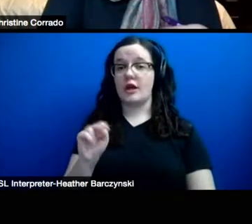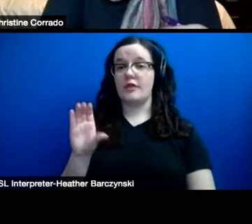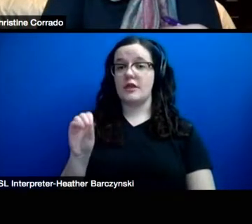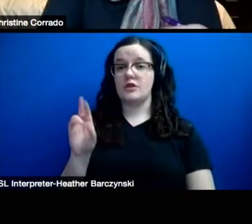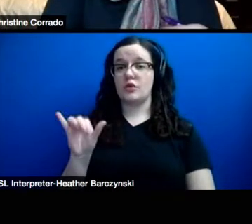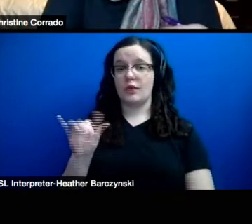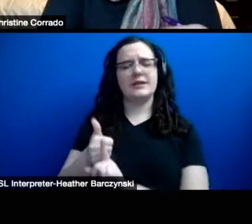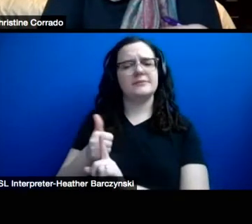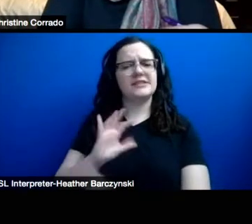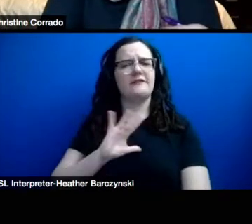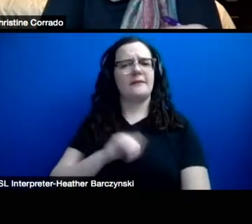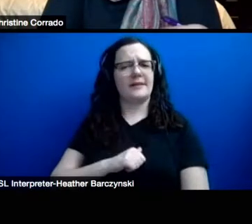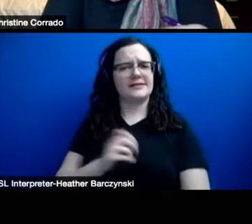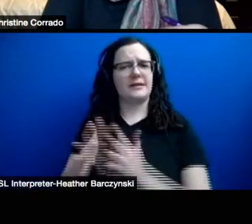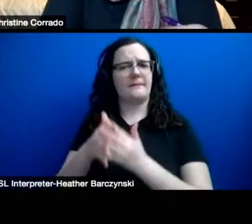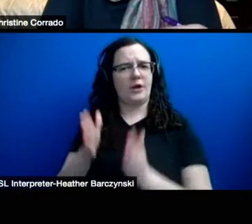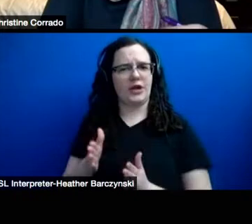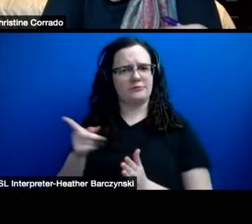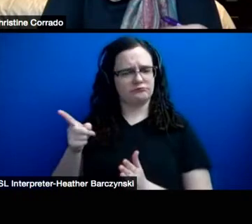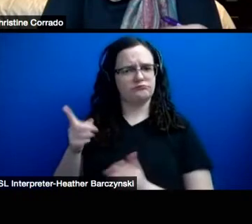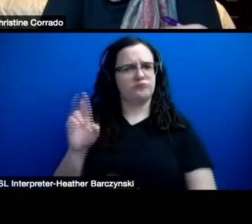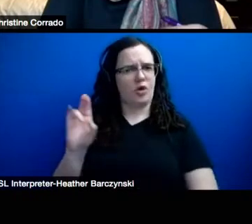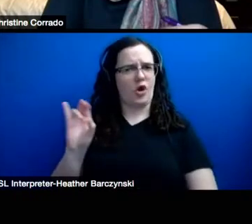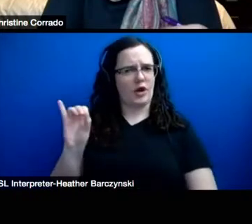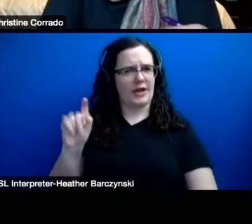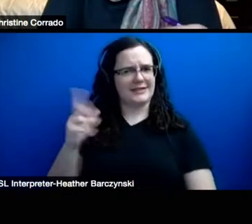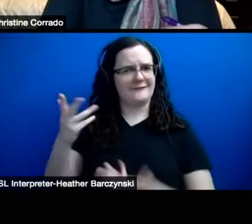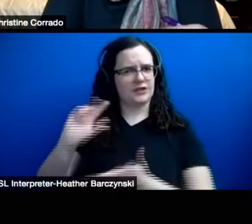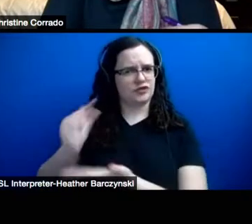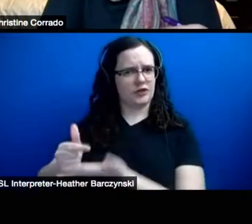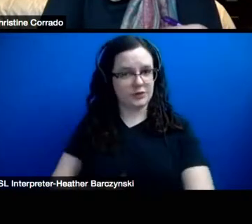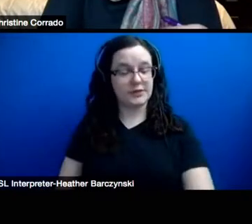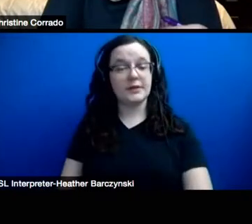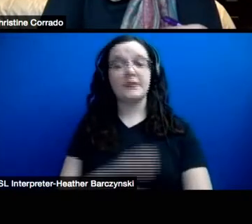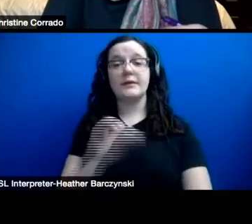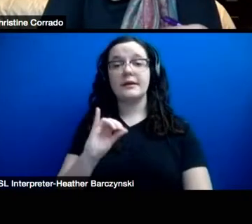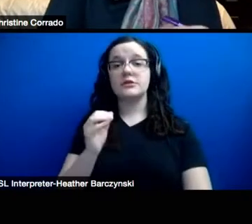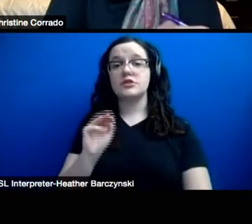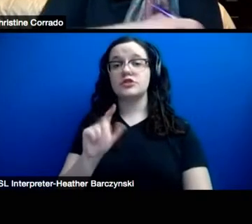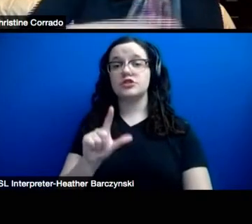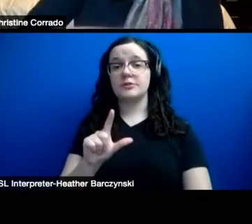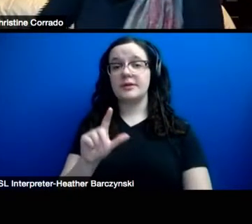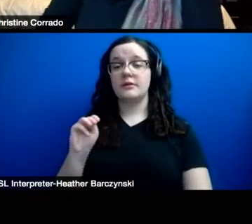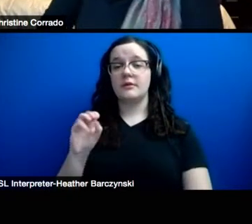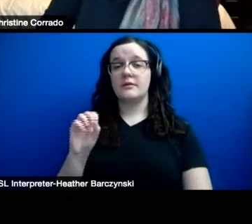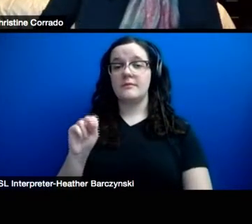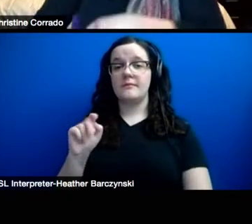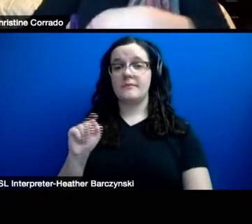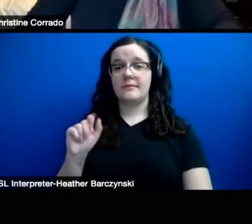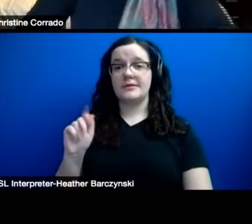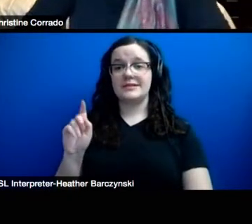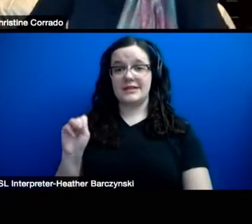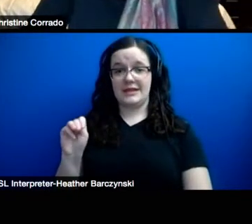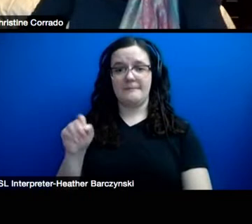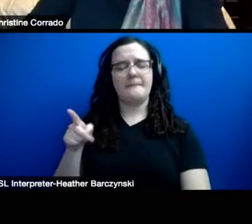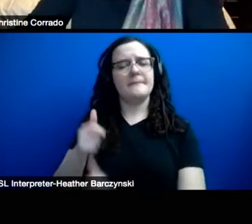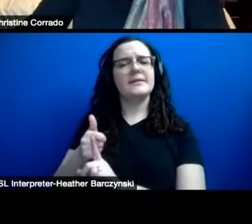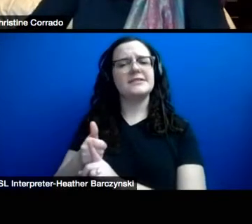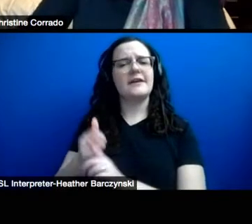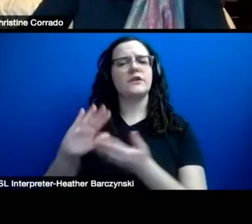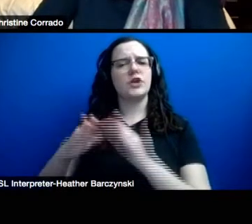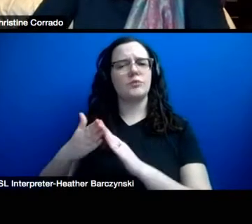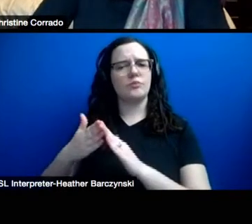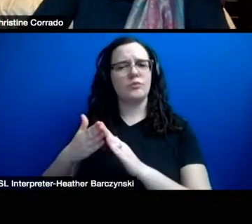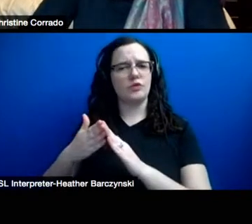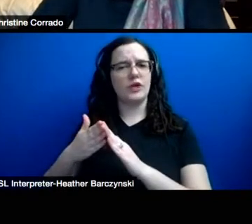of RIT, and Jalil Muntakin, community organizer, as well as council member